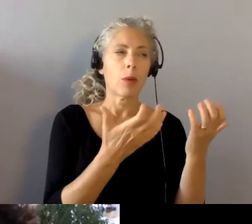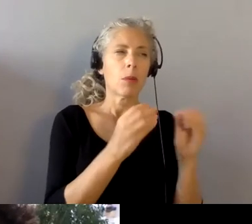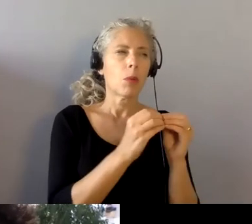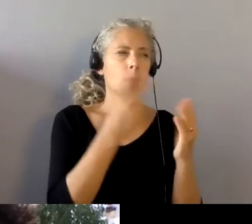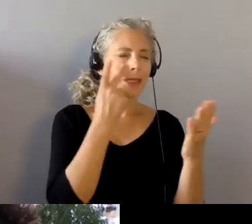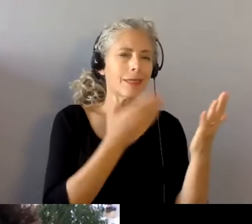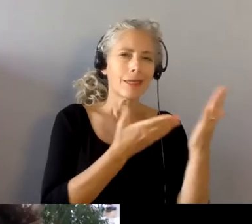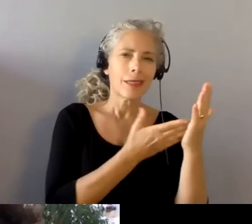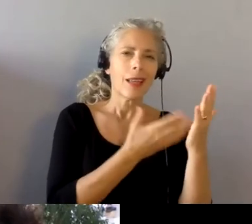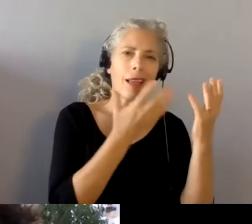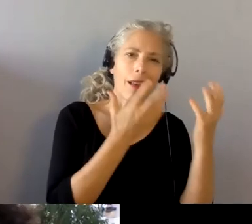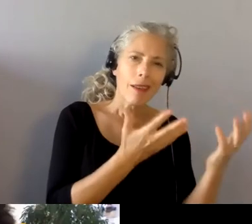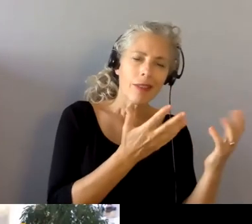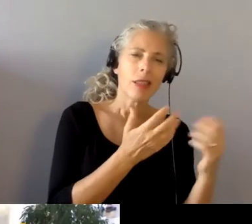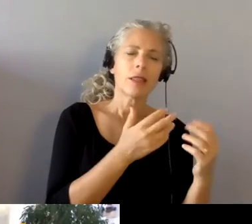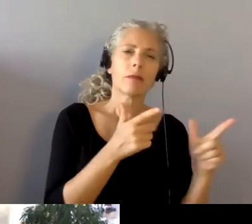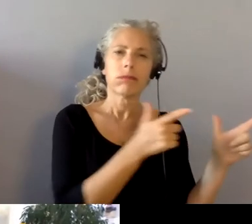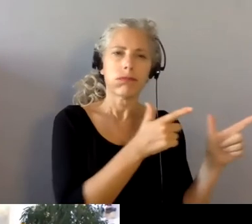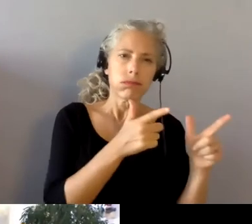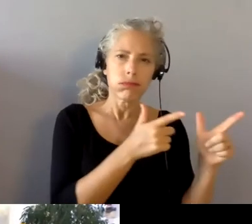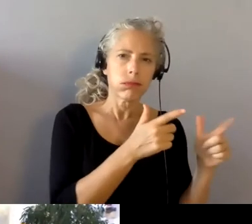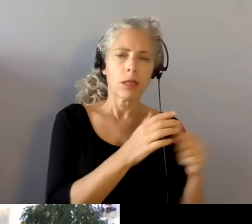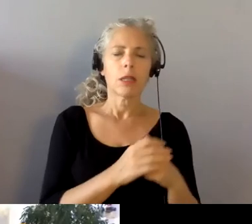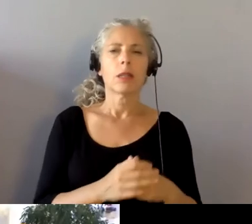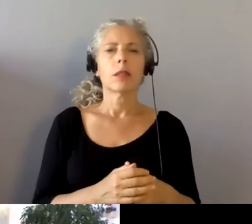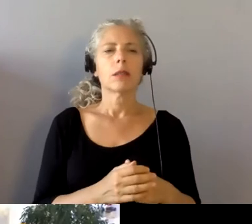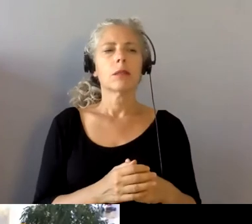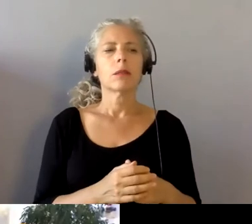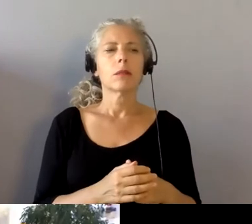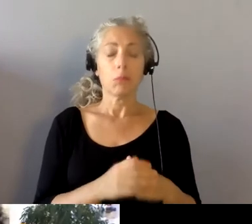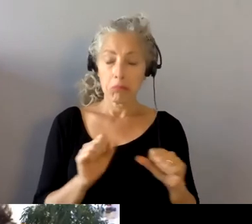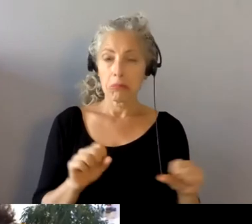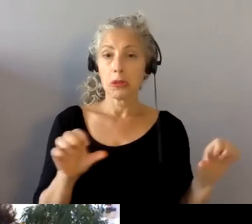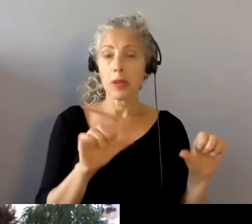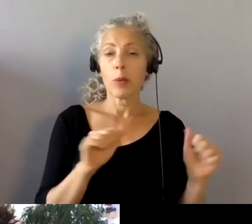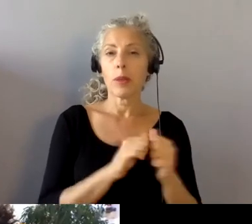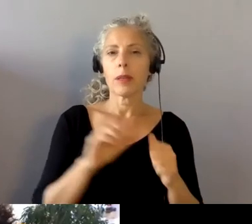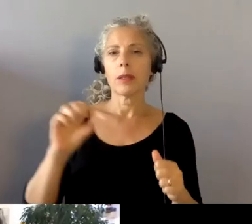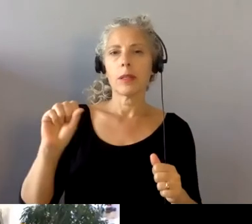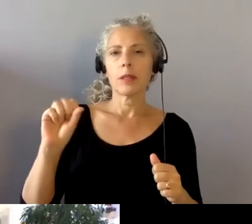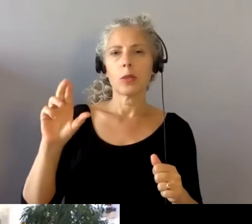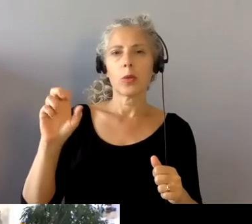really heavy felt spray, I was able to do that with screen printing